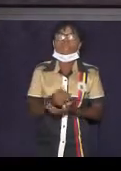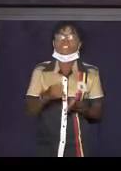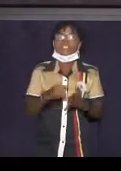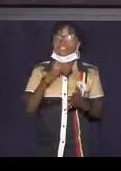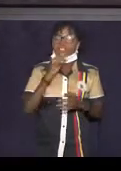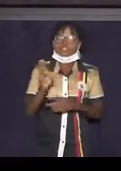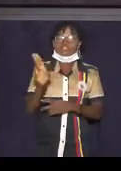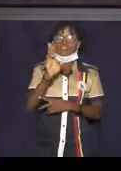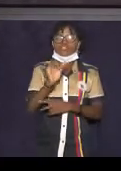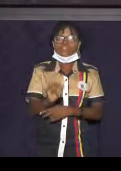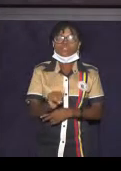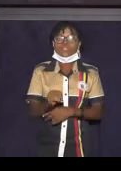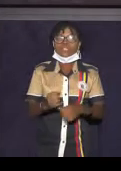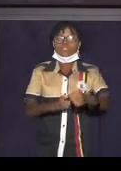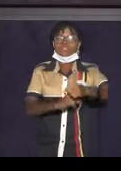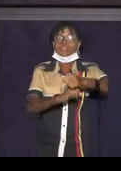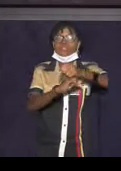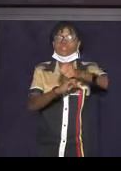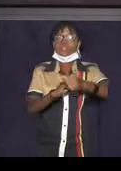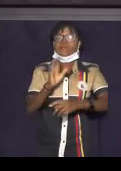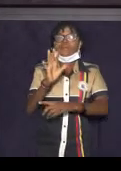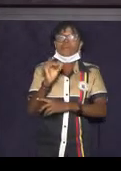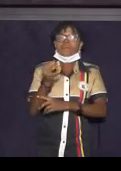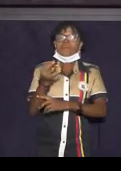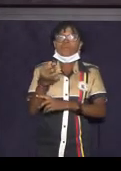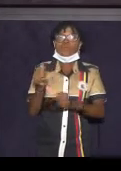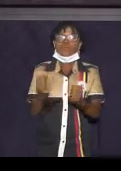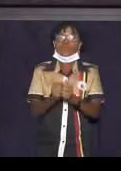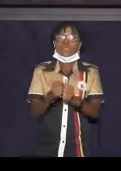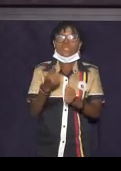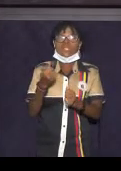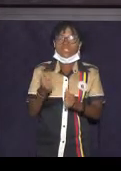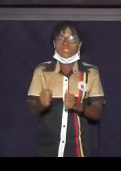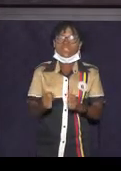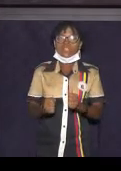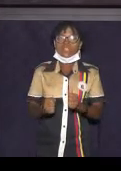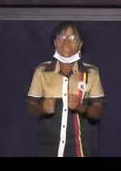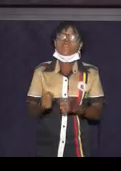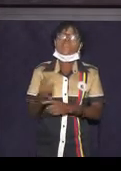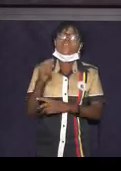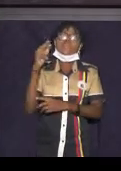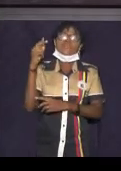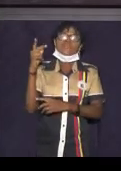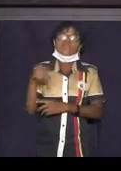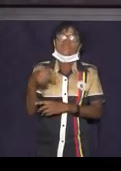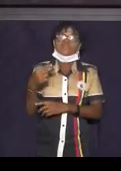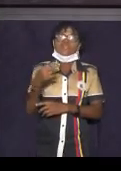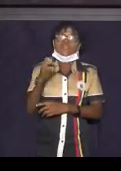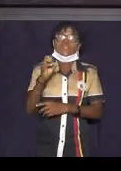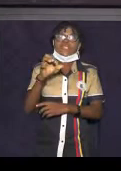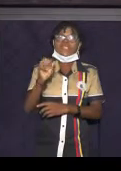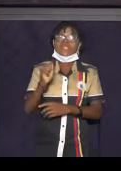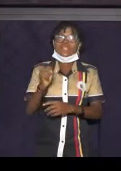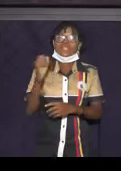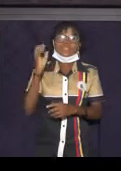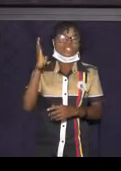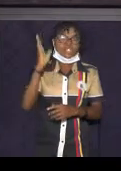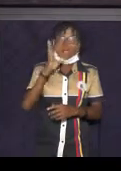It is usually supported with the phrases shall be or will be. Note